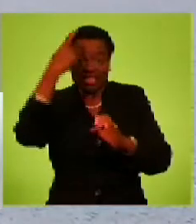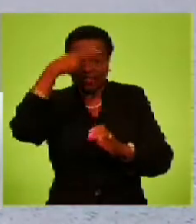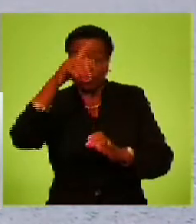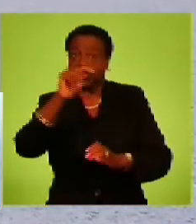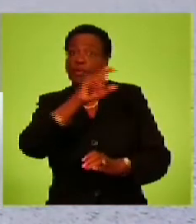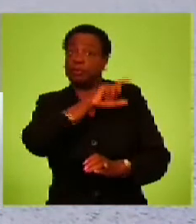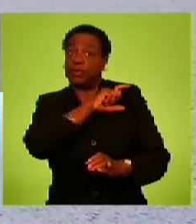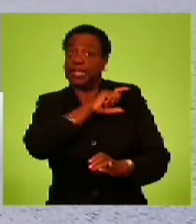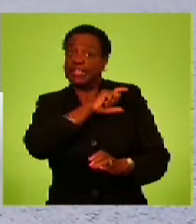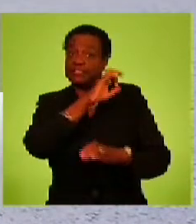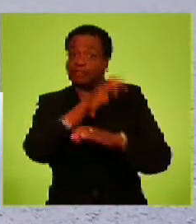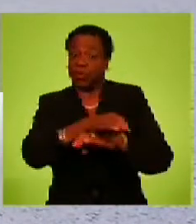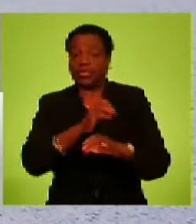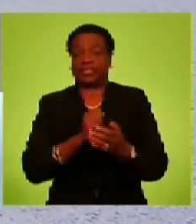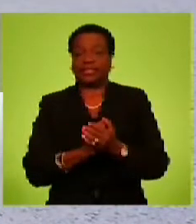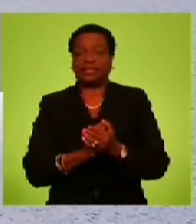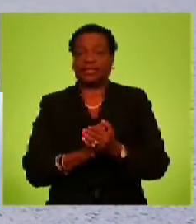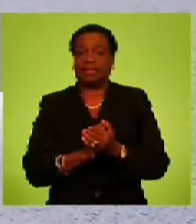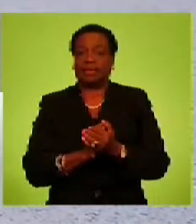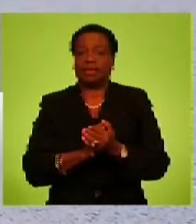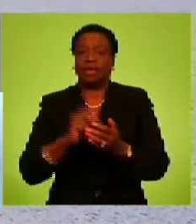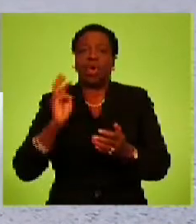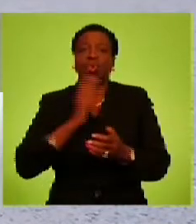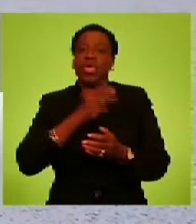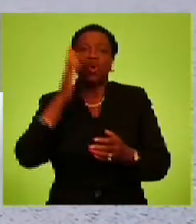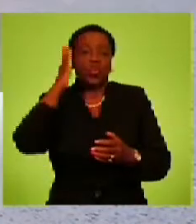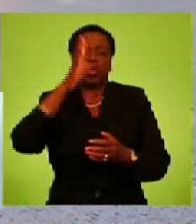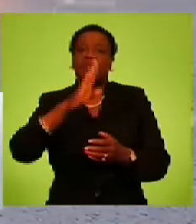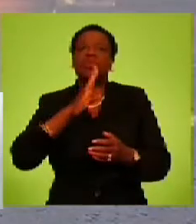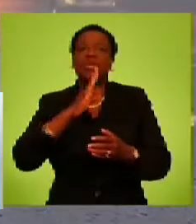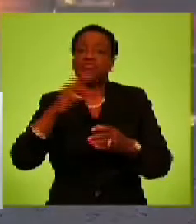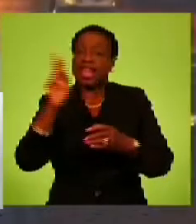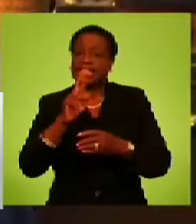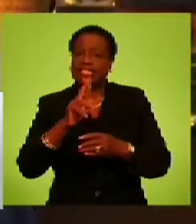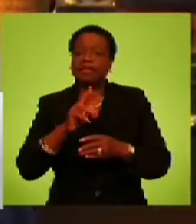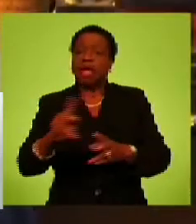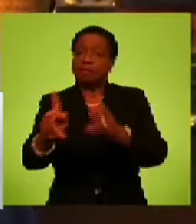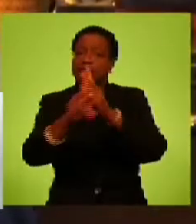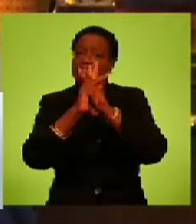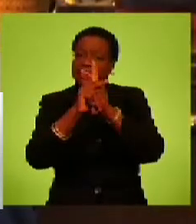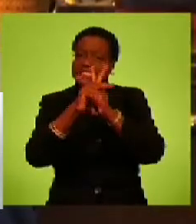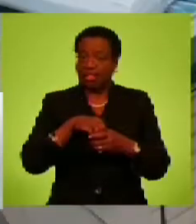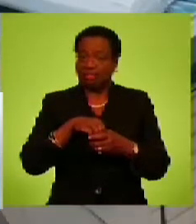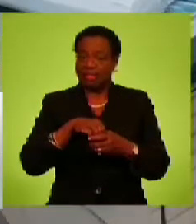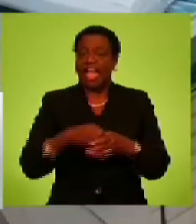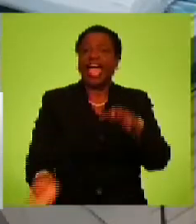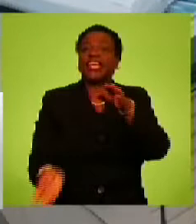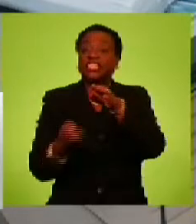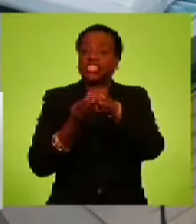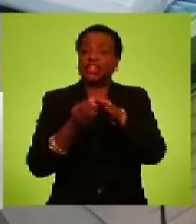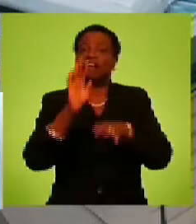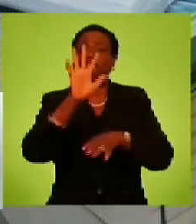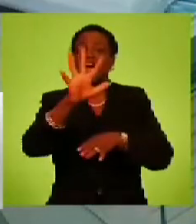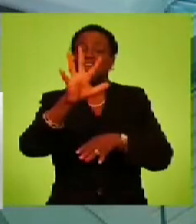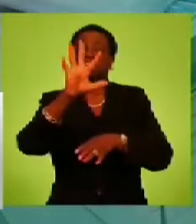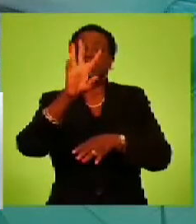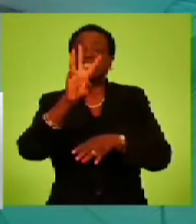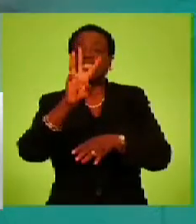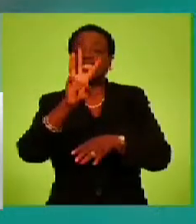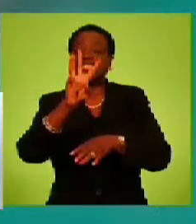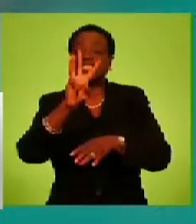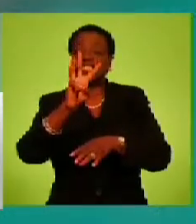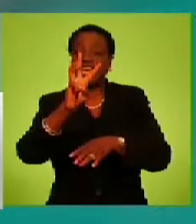year, we will purchase 90 new vehicles for the police force. There are plans to